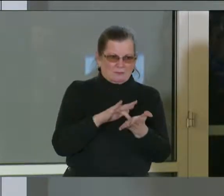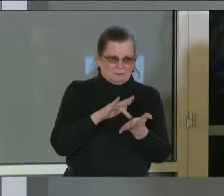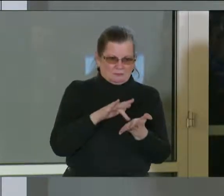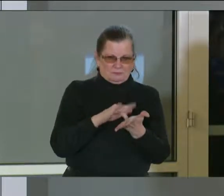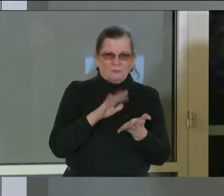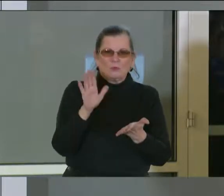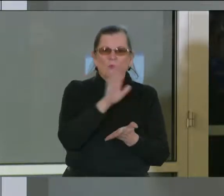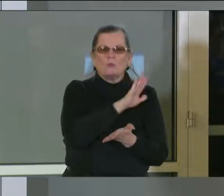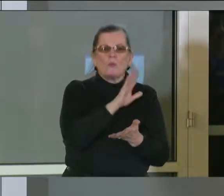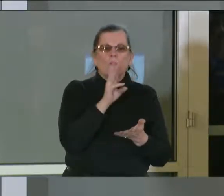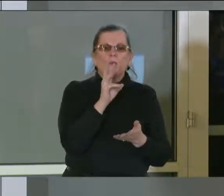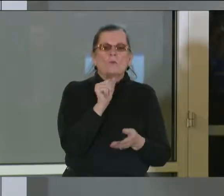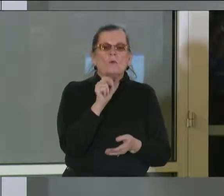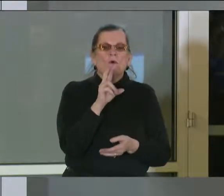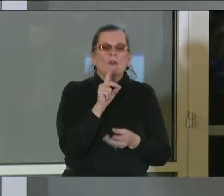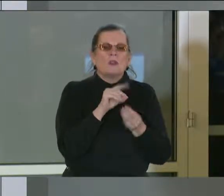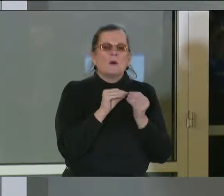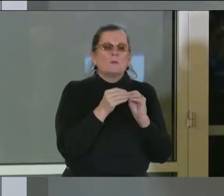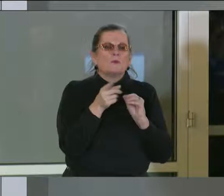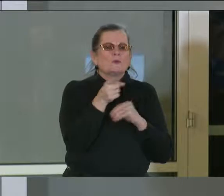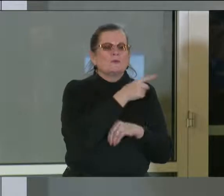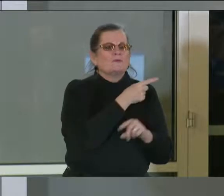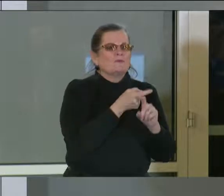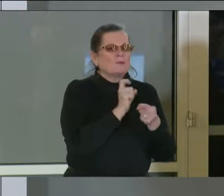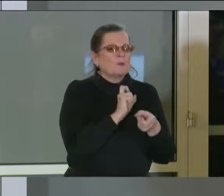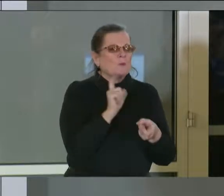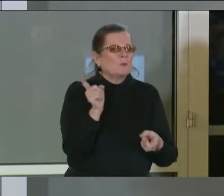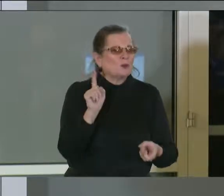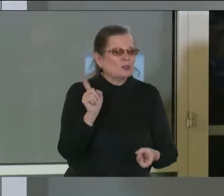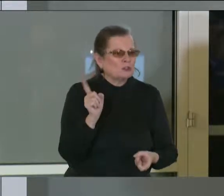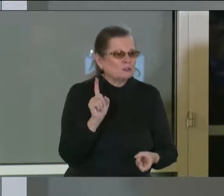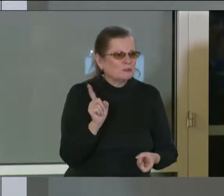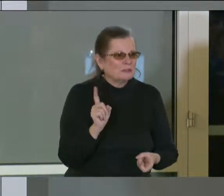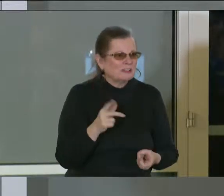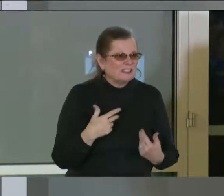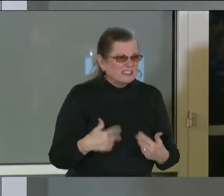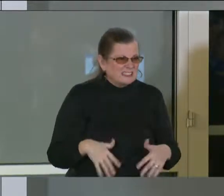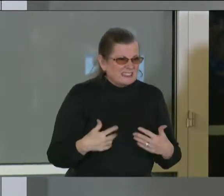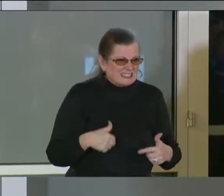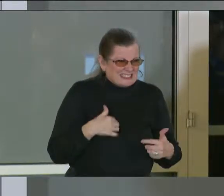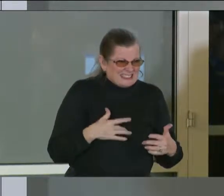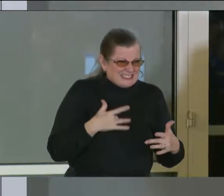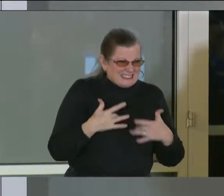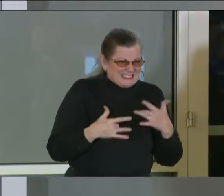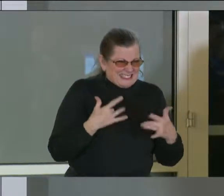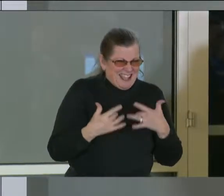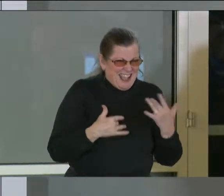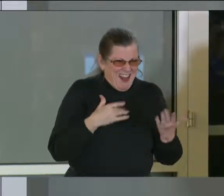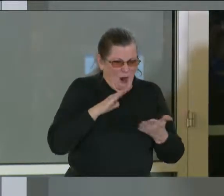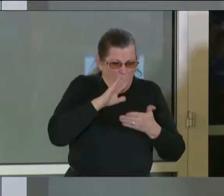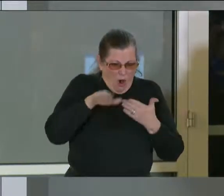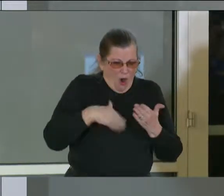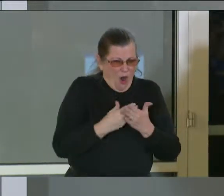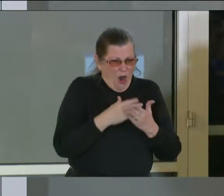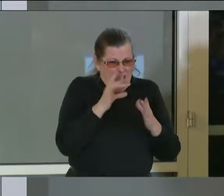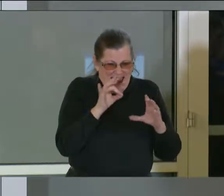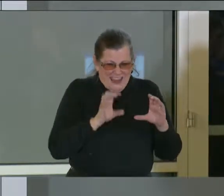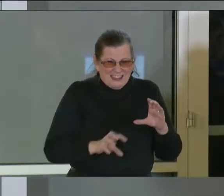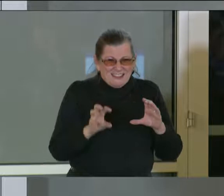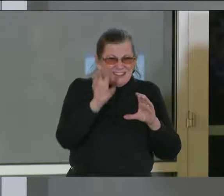It's very exciting to see residents from all 8 wards participating this evening. Beautiful Roosevelt High